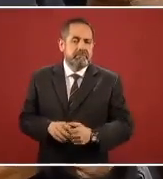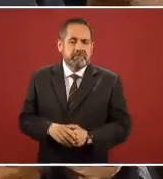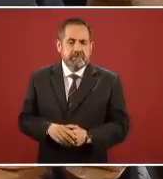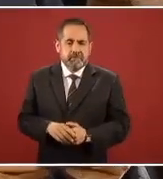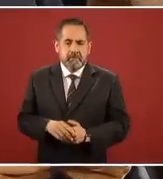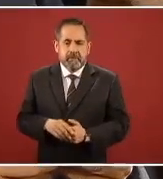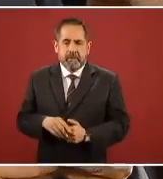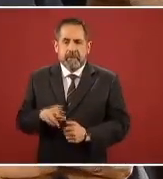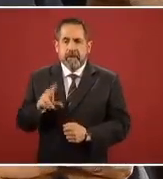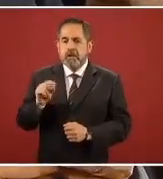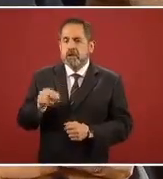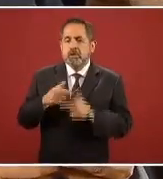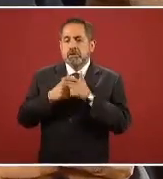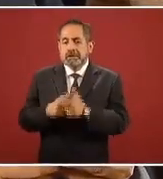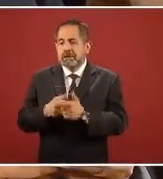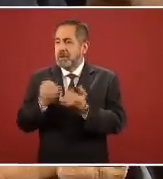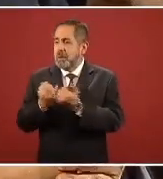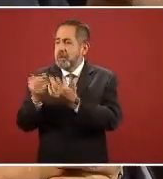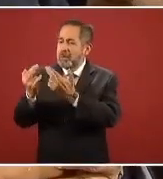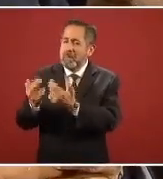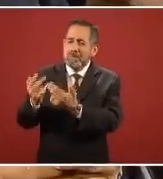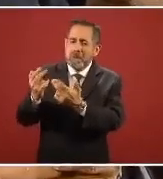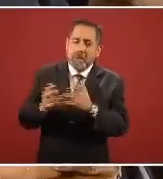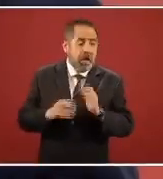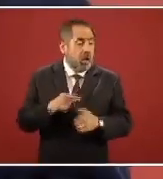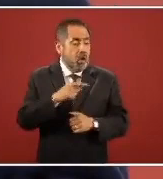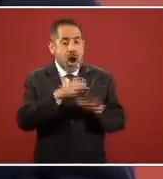Y que no se siga deteriorando y que no